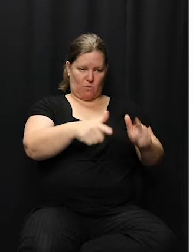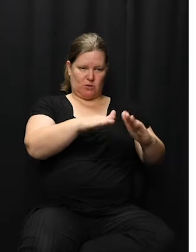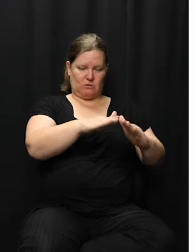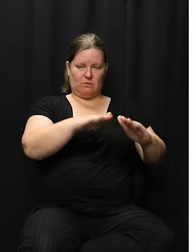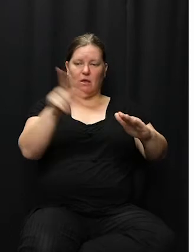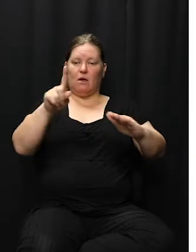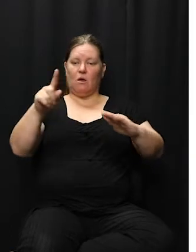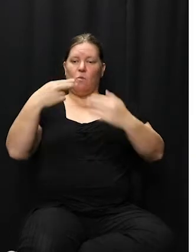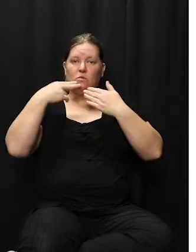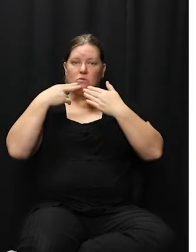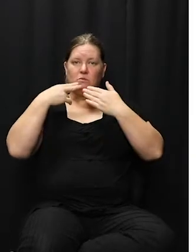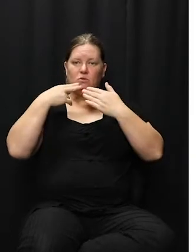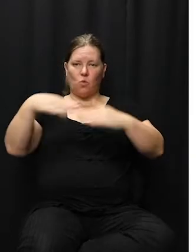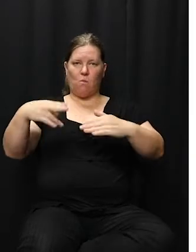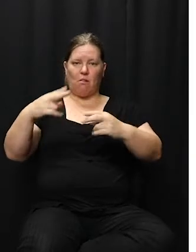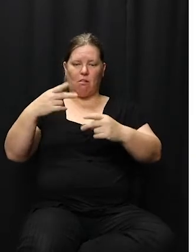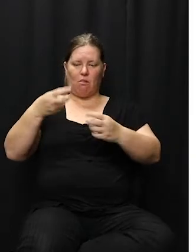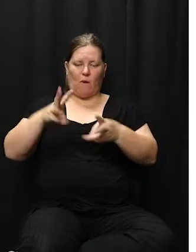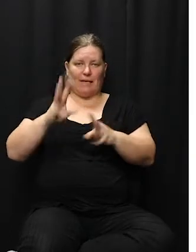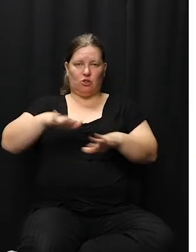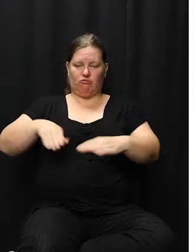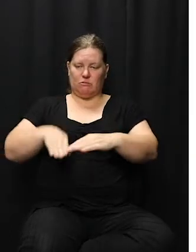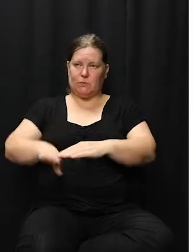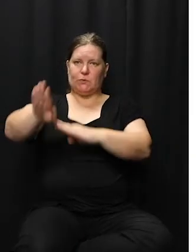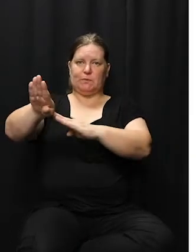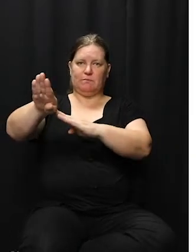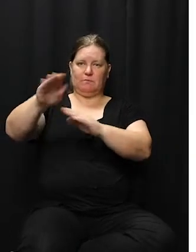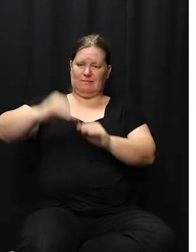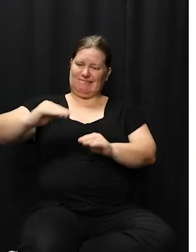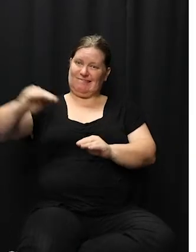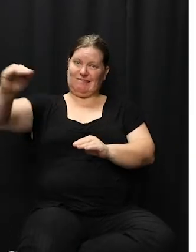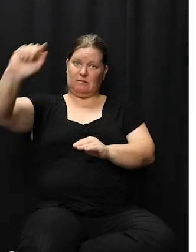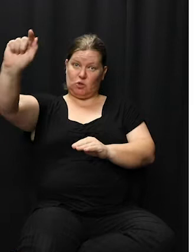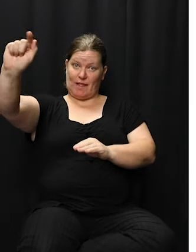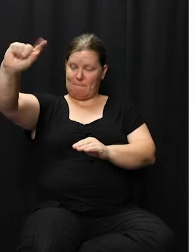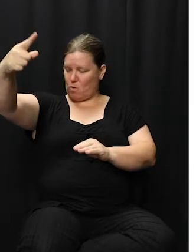information about what sort of the normal curve is of development.